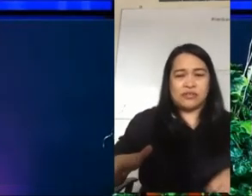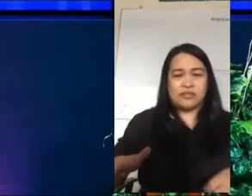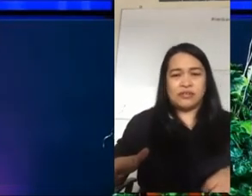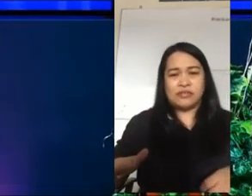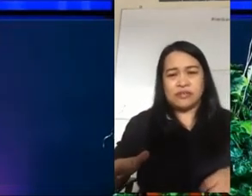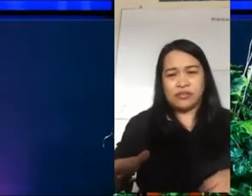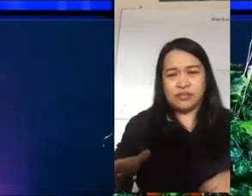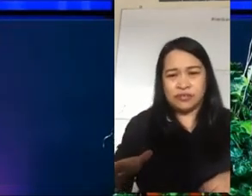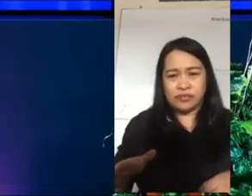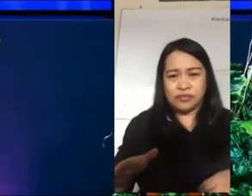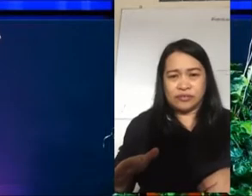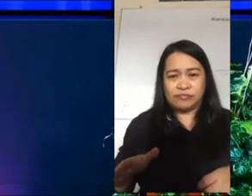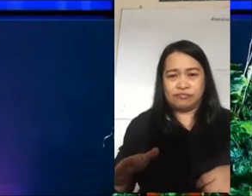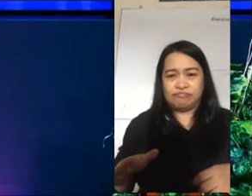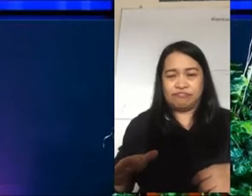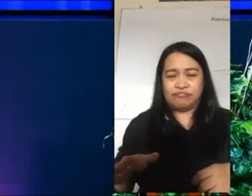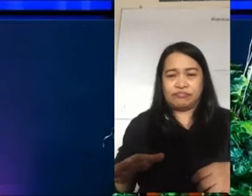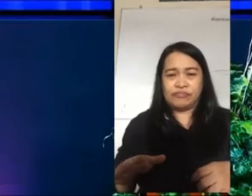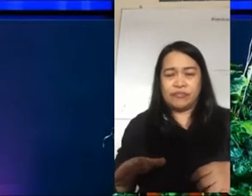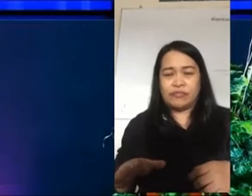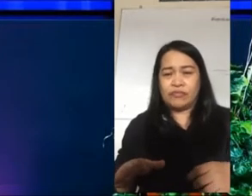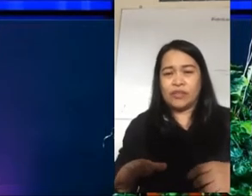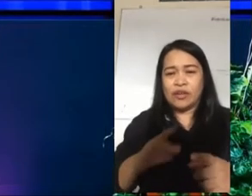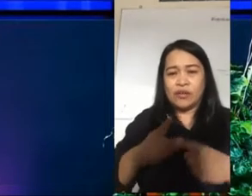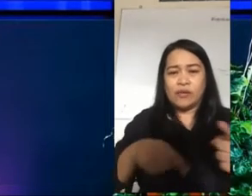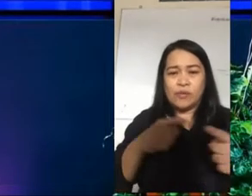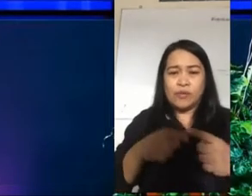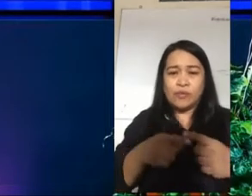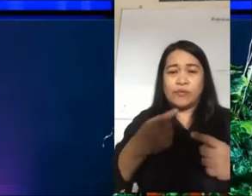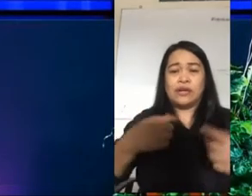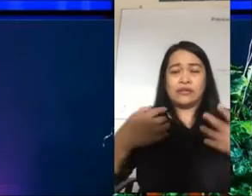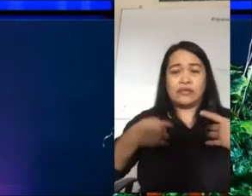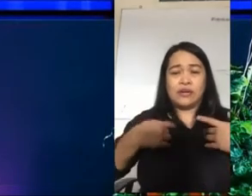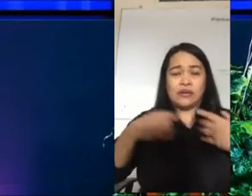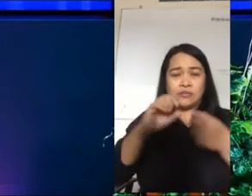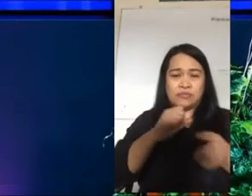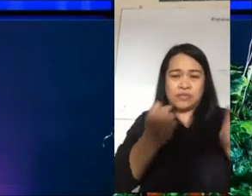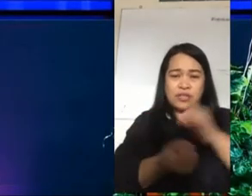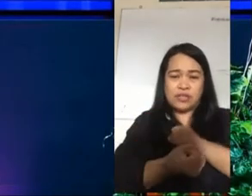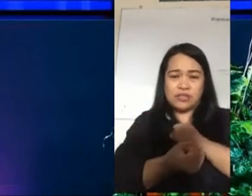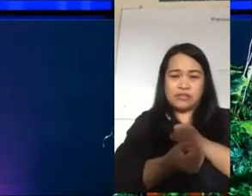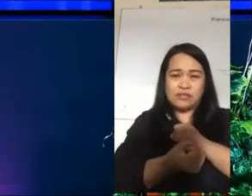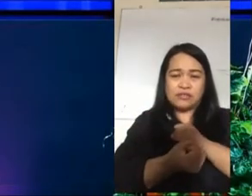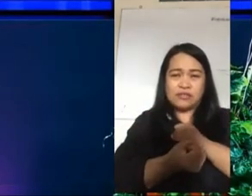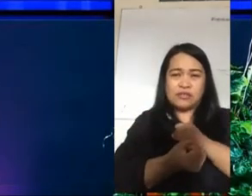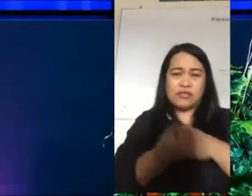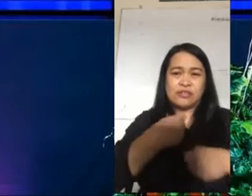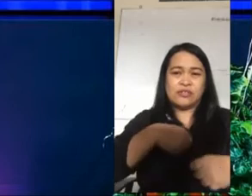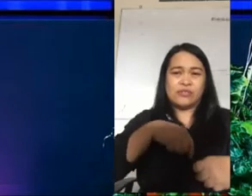of a storm. Kapag may mga pagbabago, we don't like